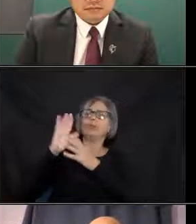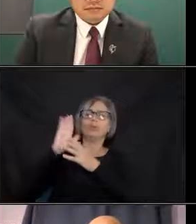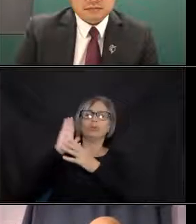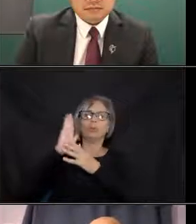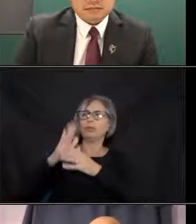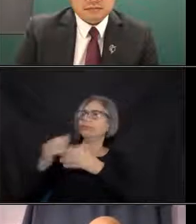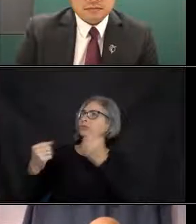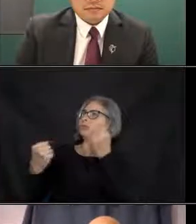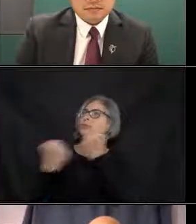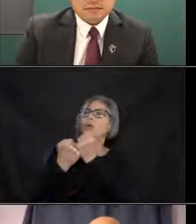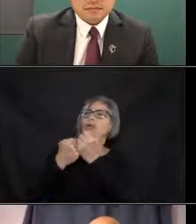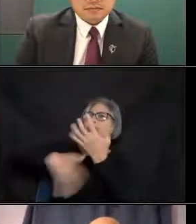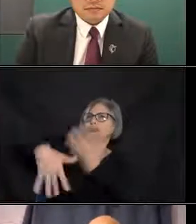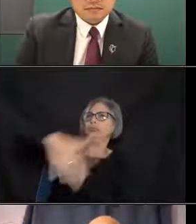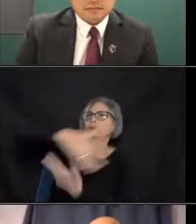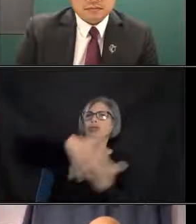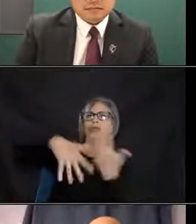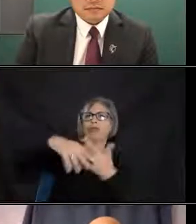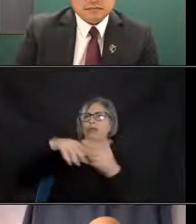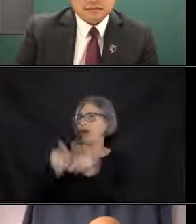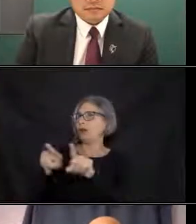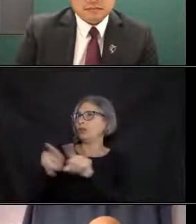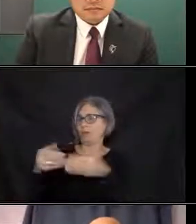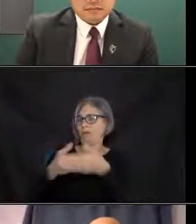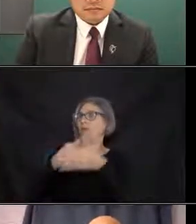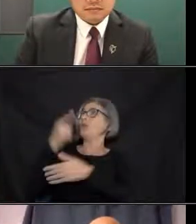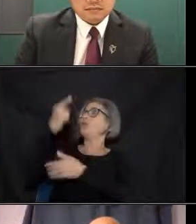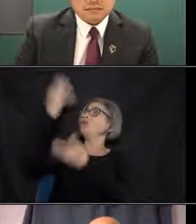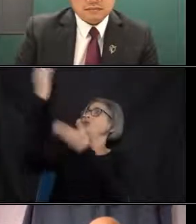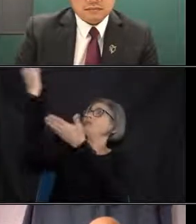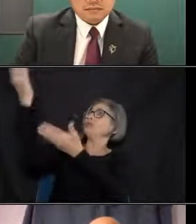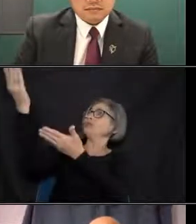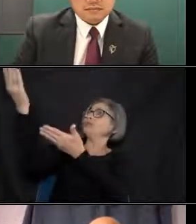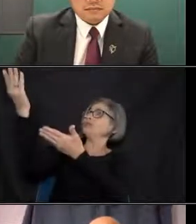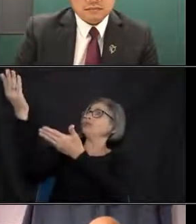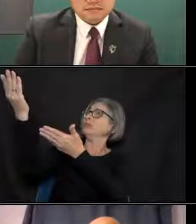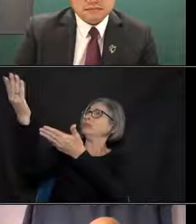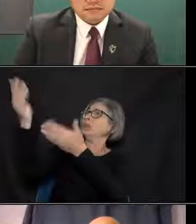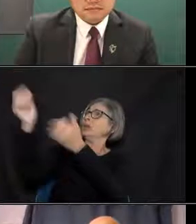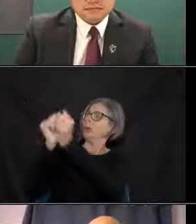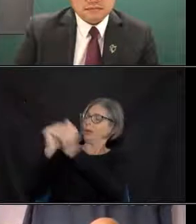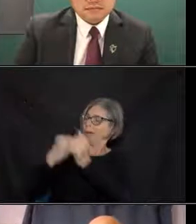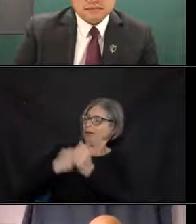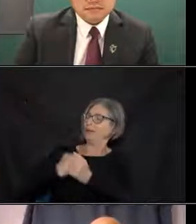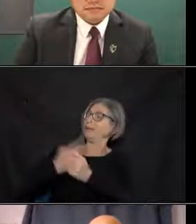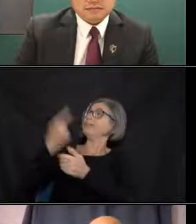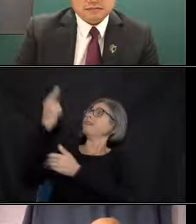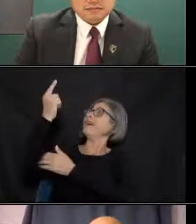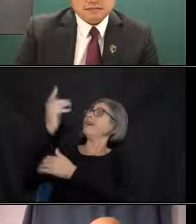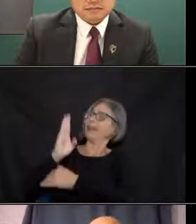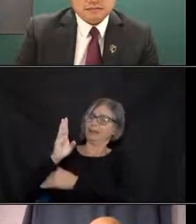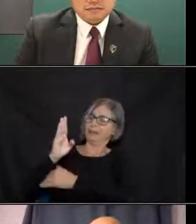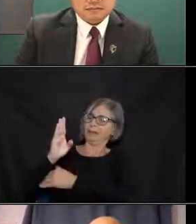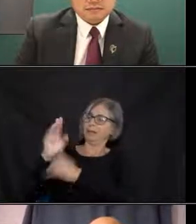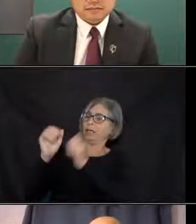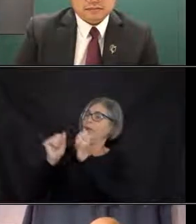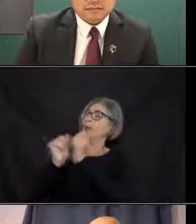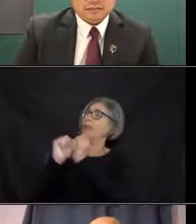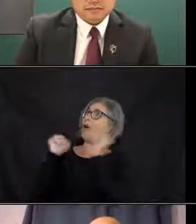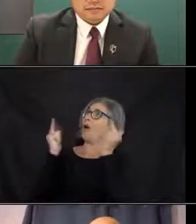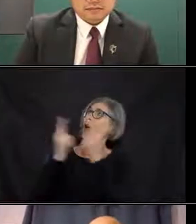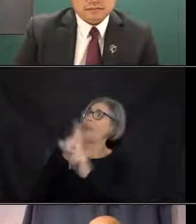only to one another, but before your eyes as well. Be with us, O God, be with all our loved